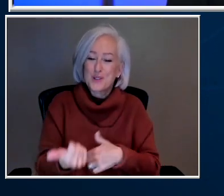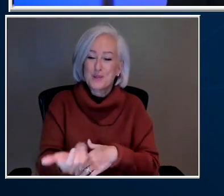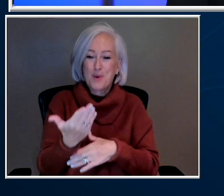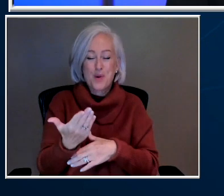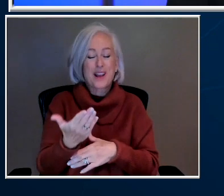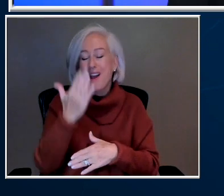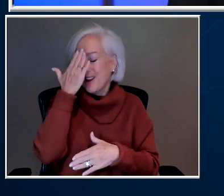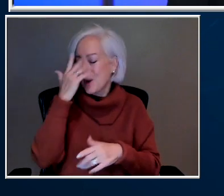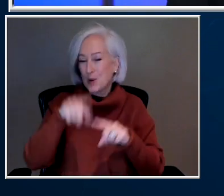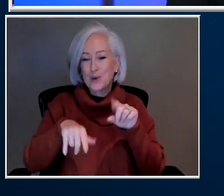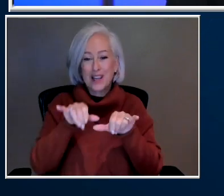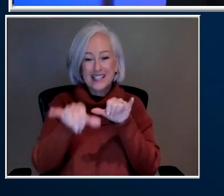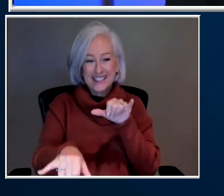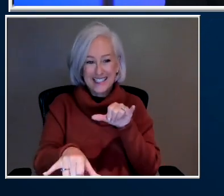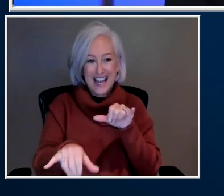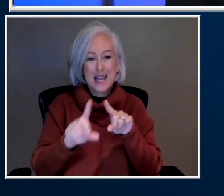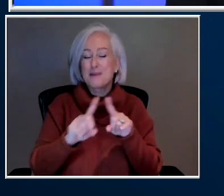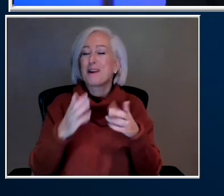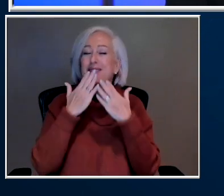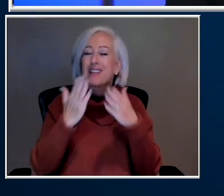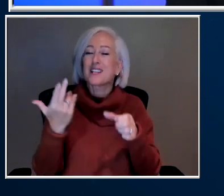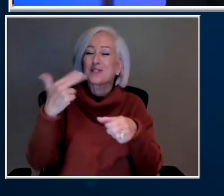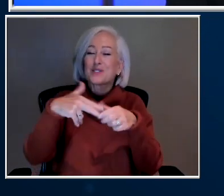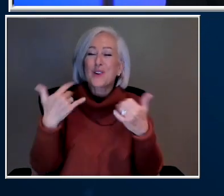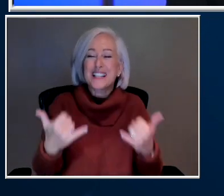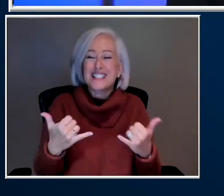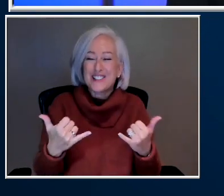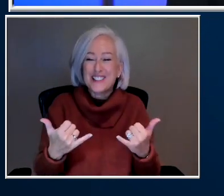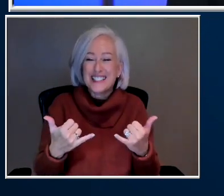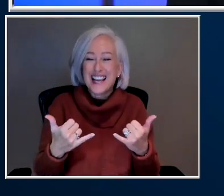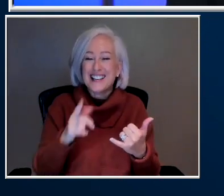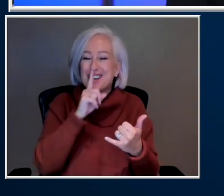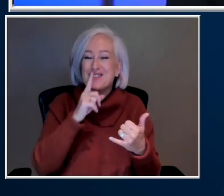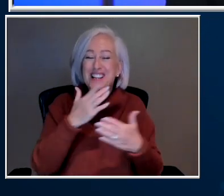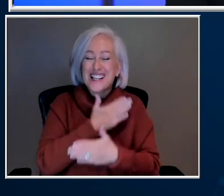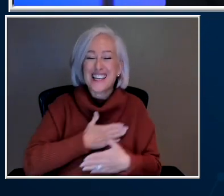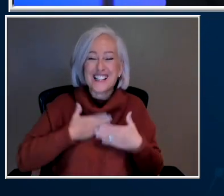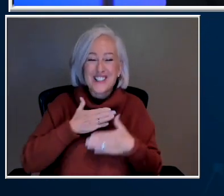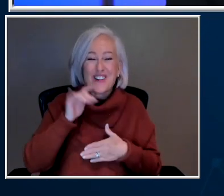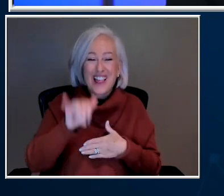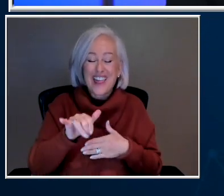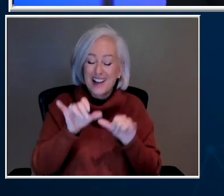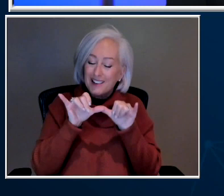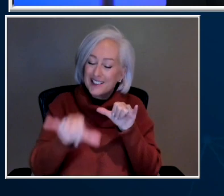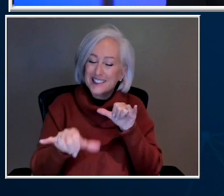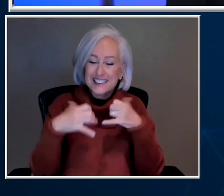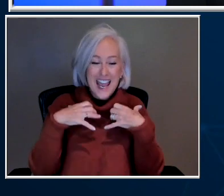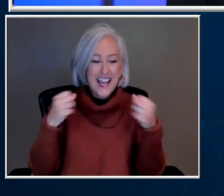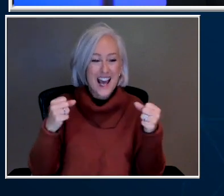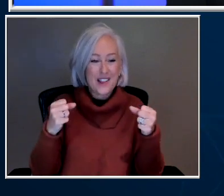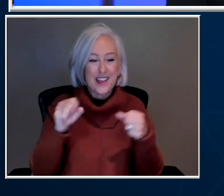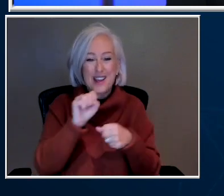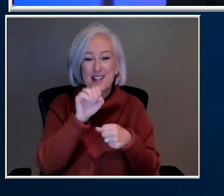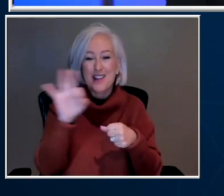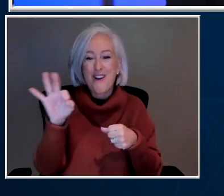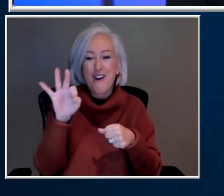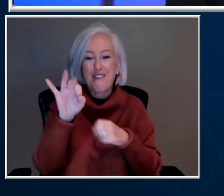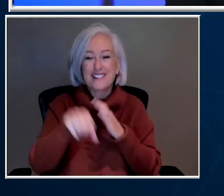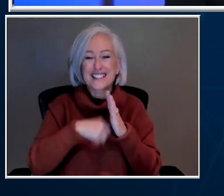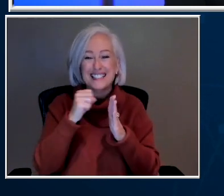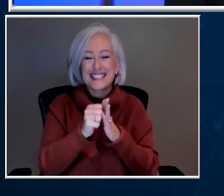things to do. Thanks for being with us. We've really enjoyed it. Stay healthy in the off season. Ladies, thank